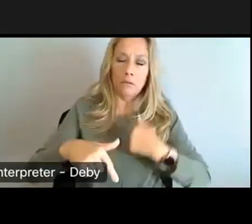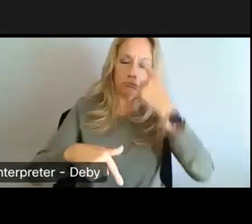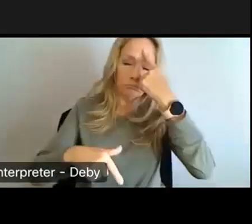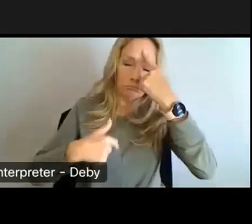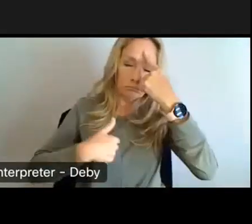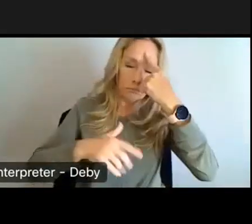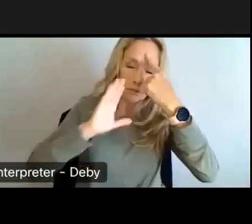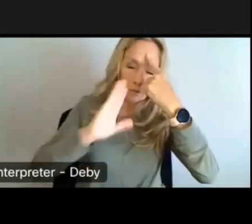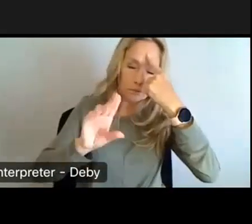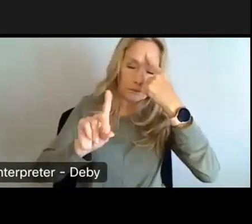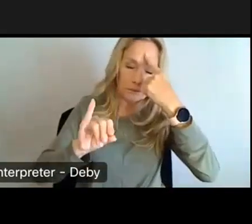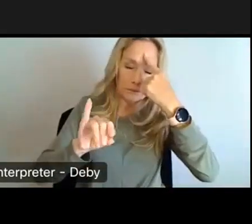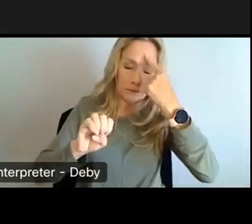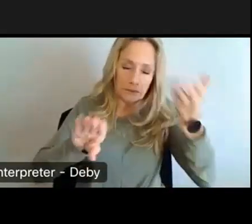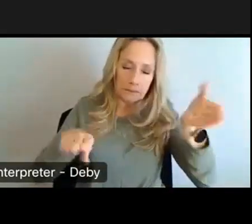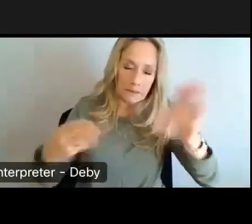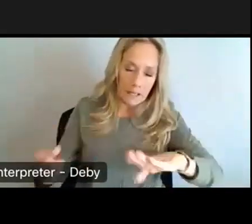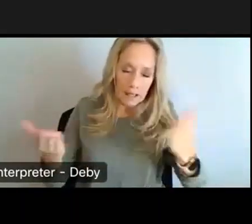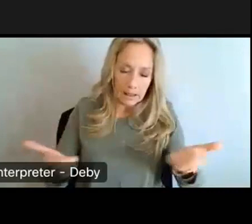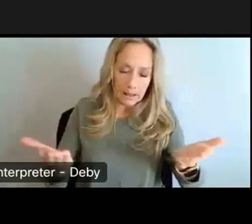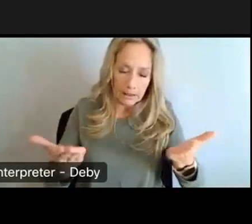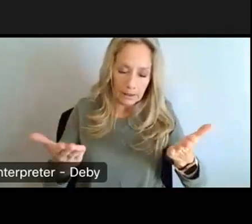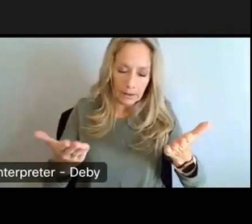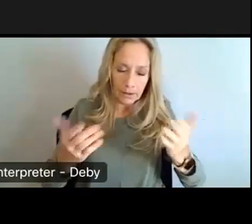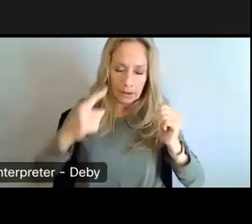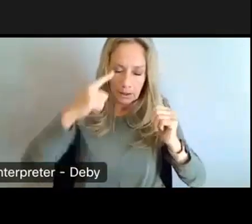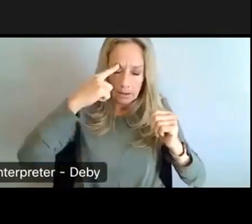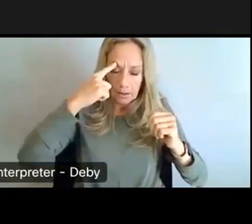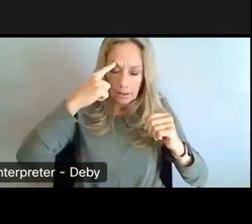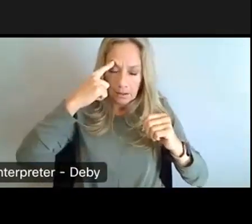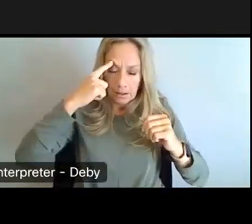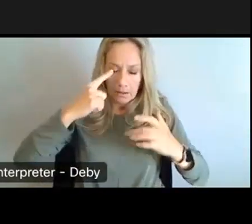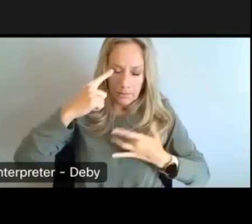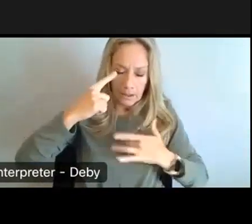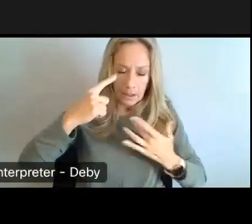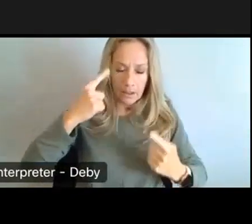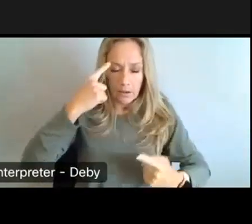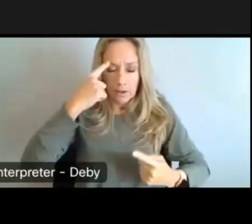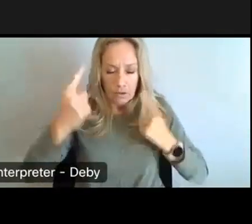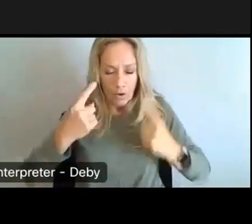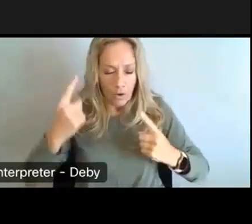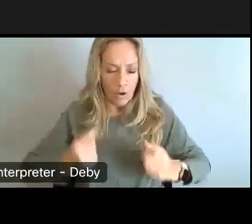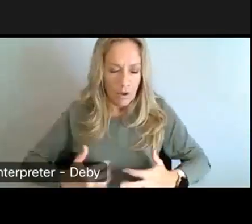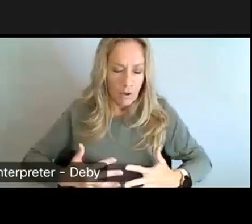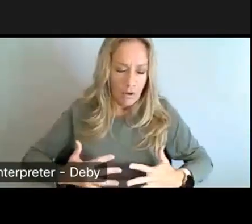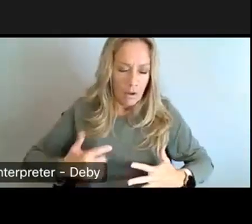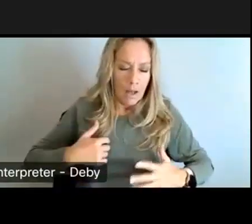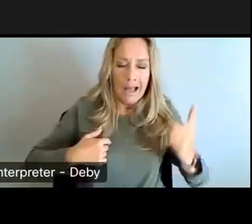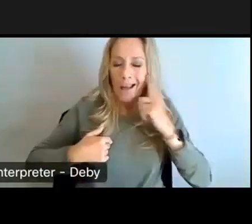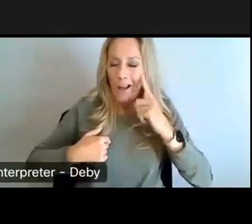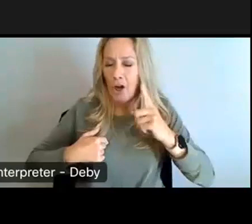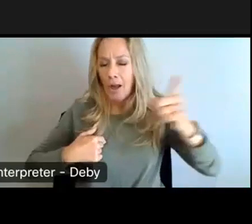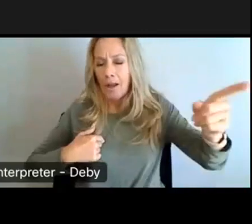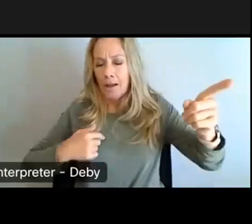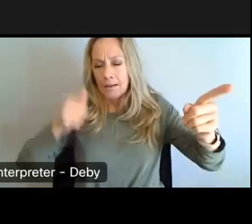die. And as those kind of feelings and thoughts were kind of coming over me, I could start to hear my guys in the